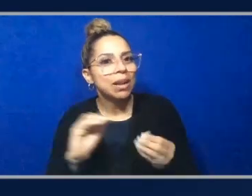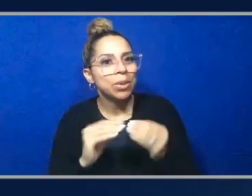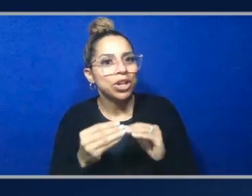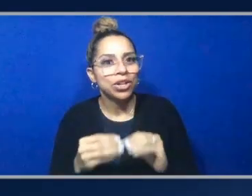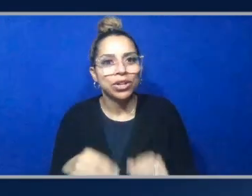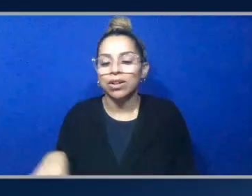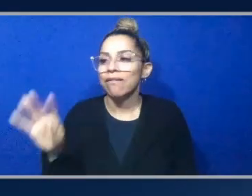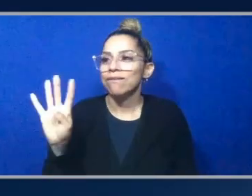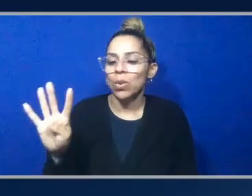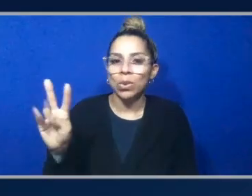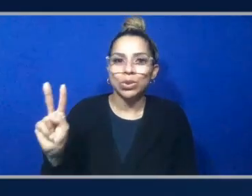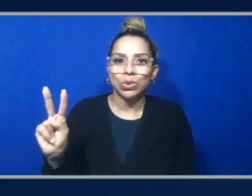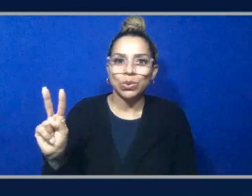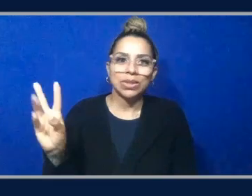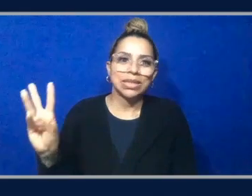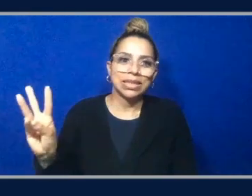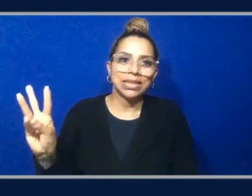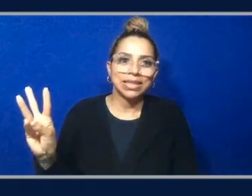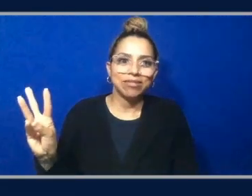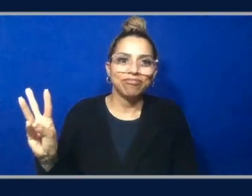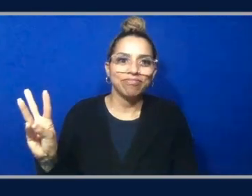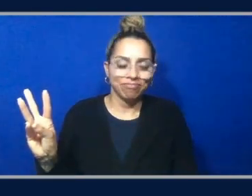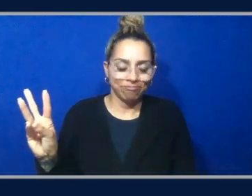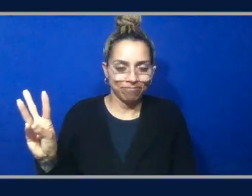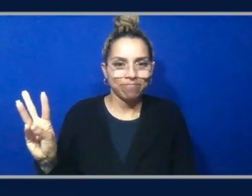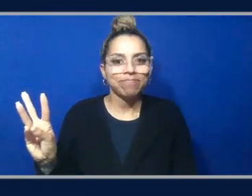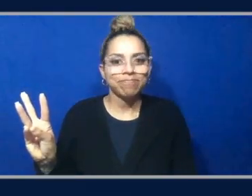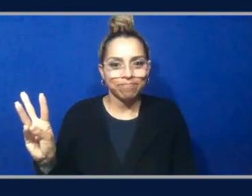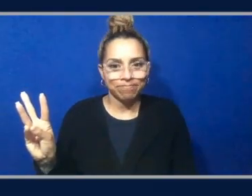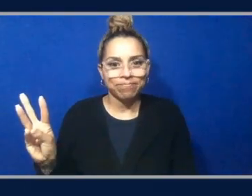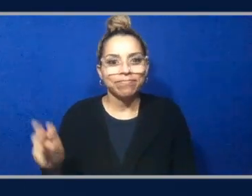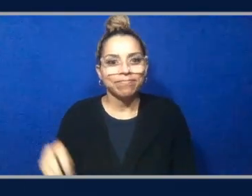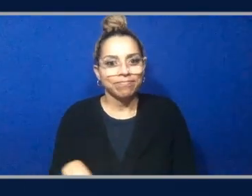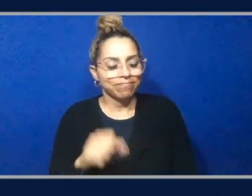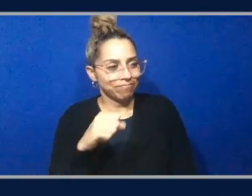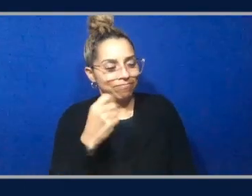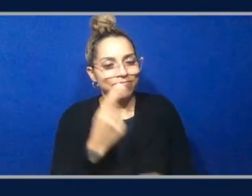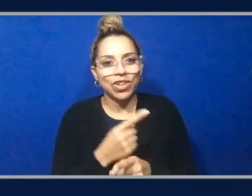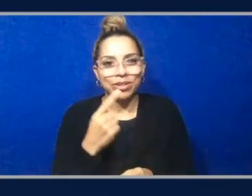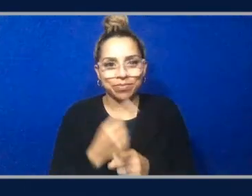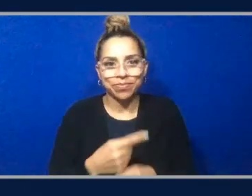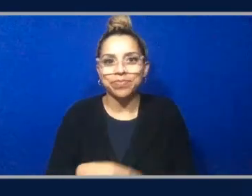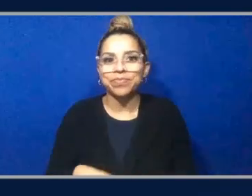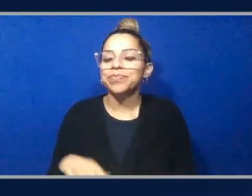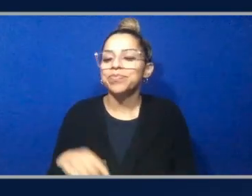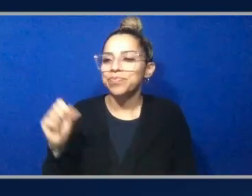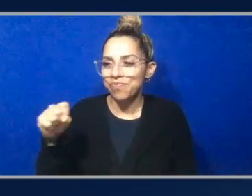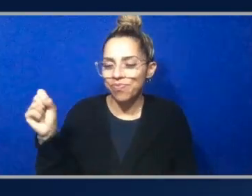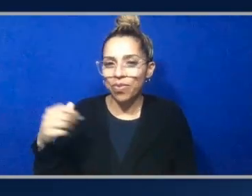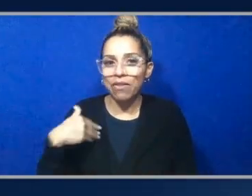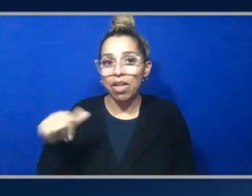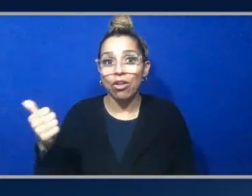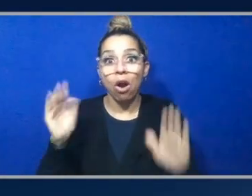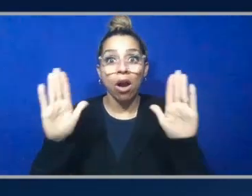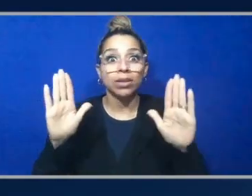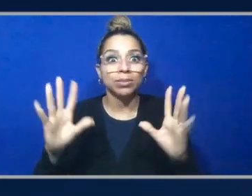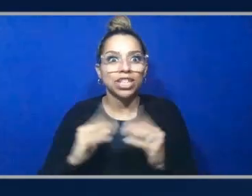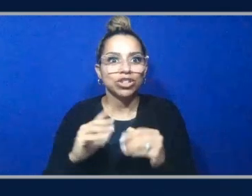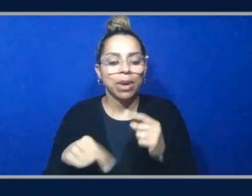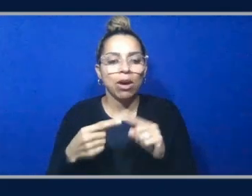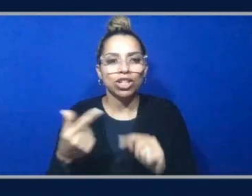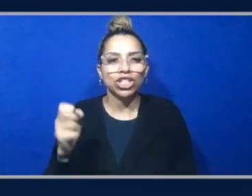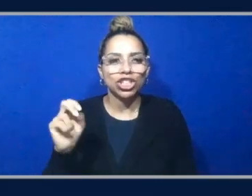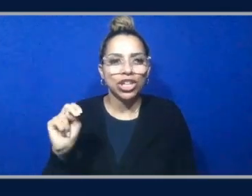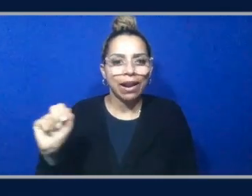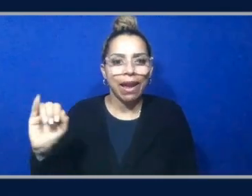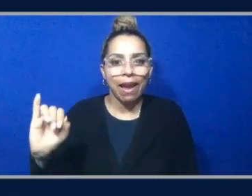426. 426. Yes, All right. 426. And then we have other awesome sessions on generative AI. So MemoryDB also